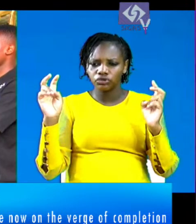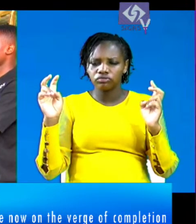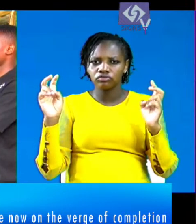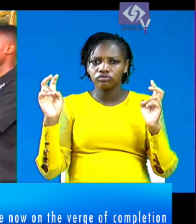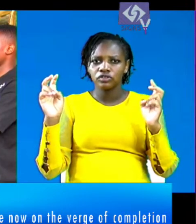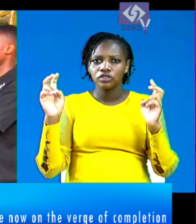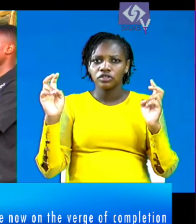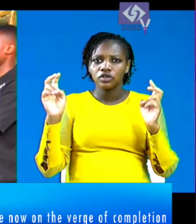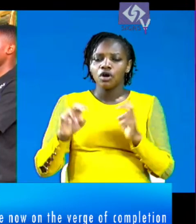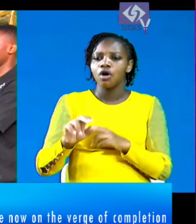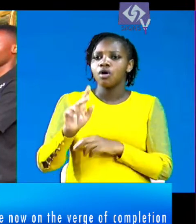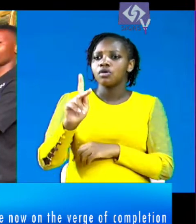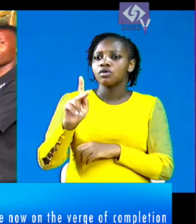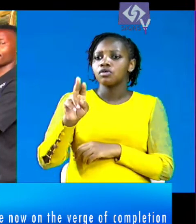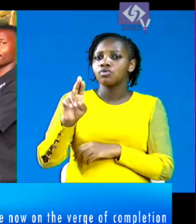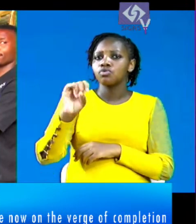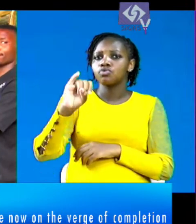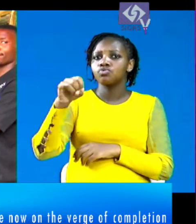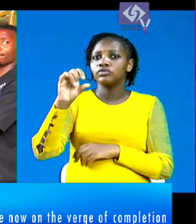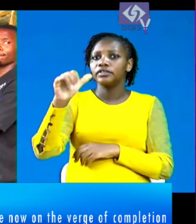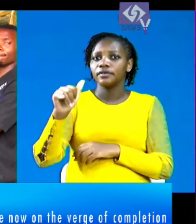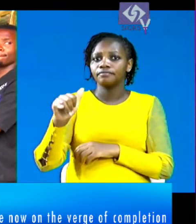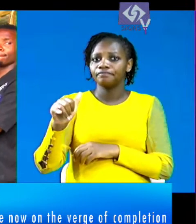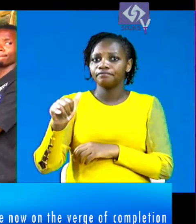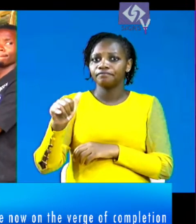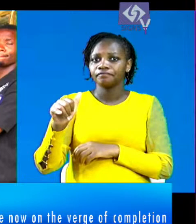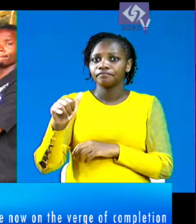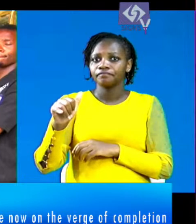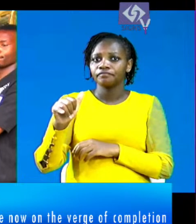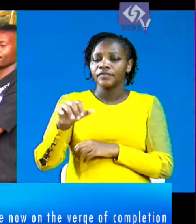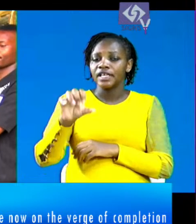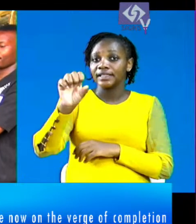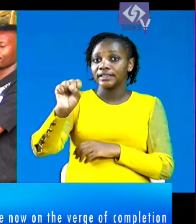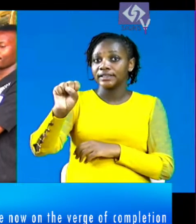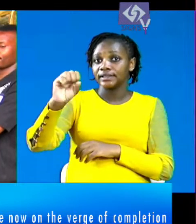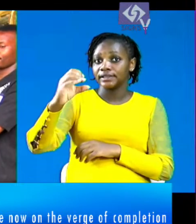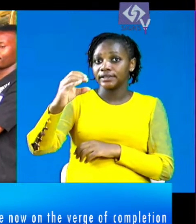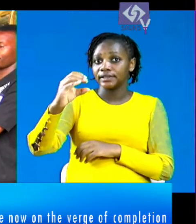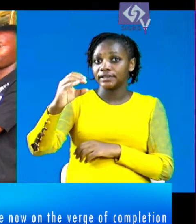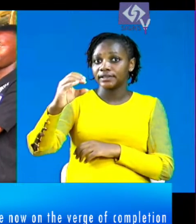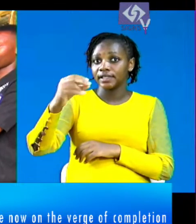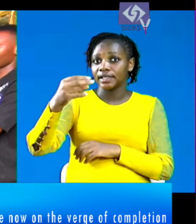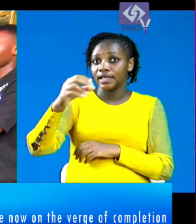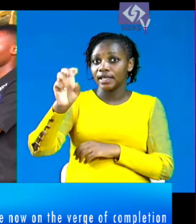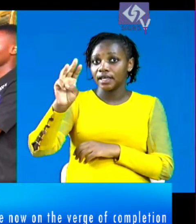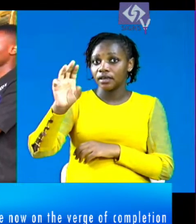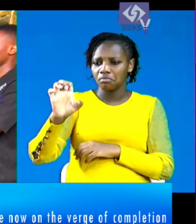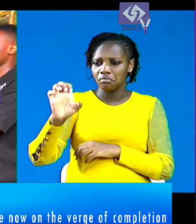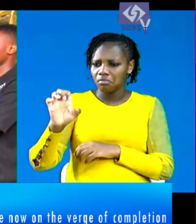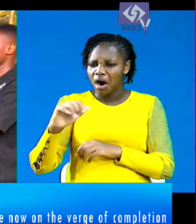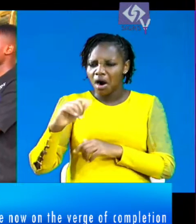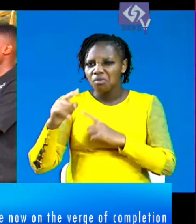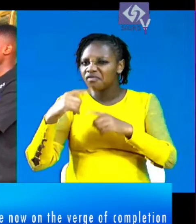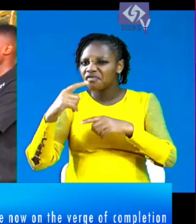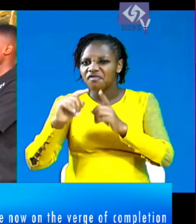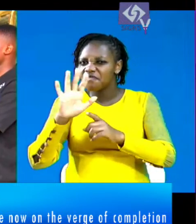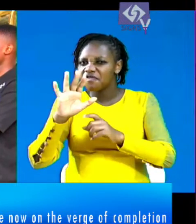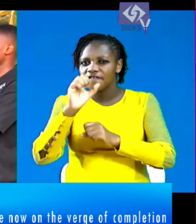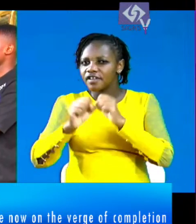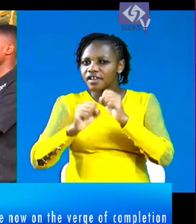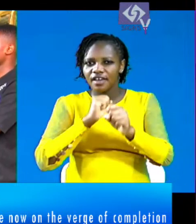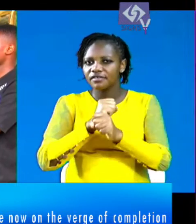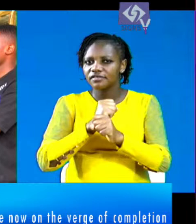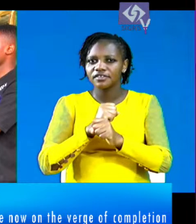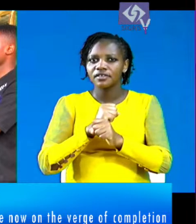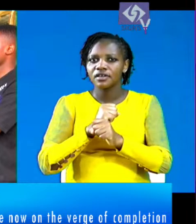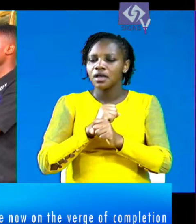Kuja irrigation scheme. This is a scheme which has been running for over 5 years, and it is